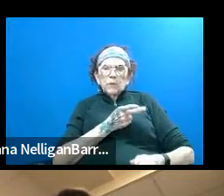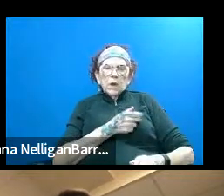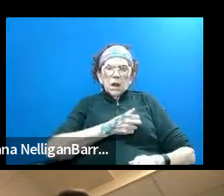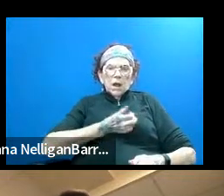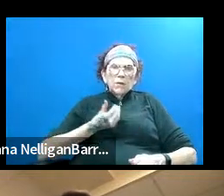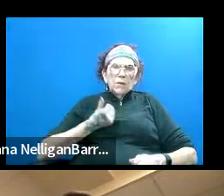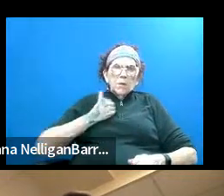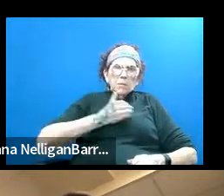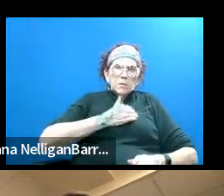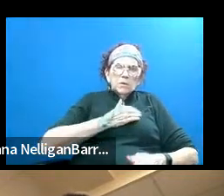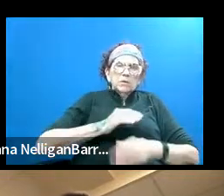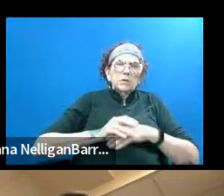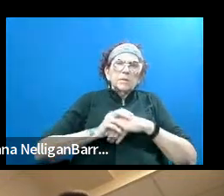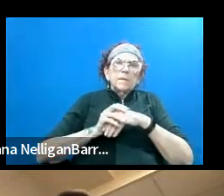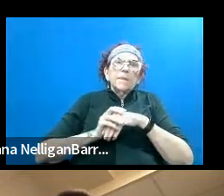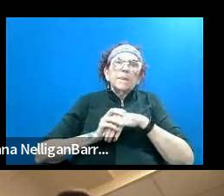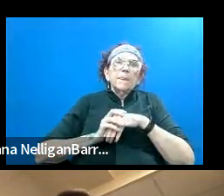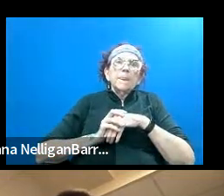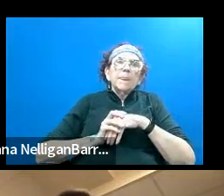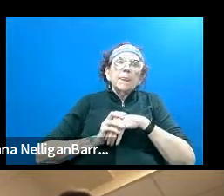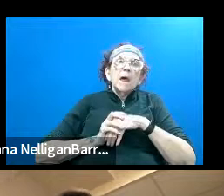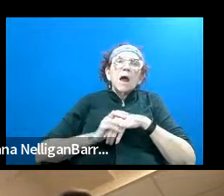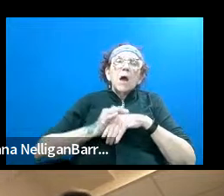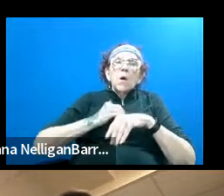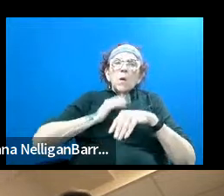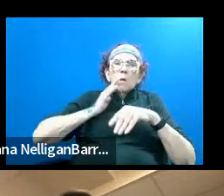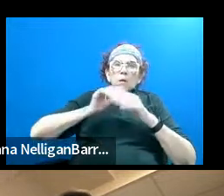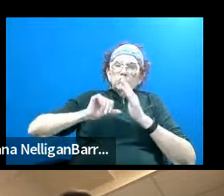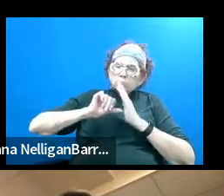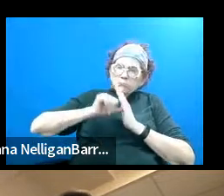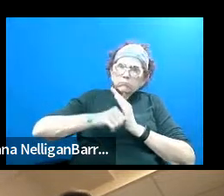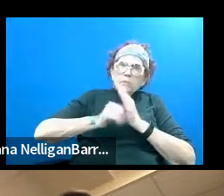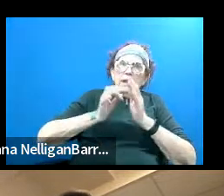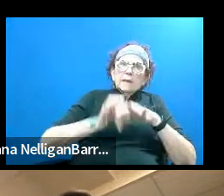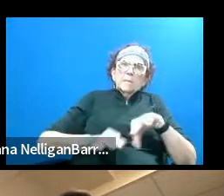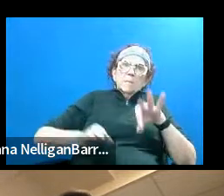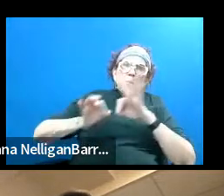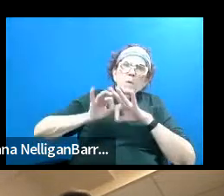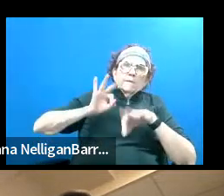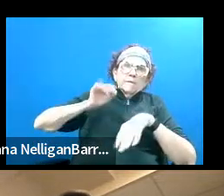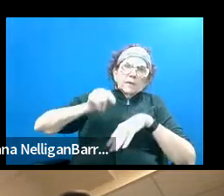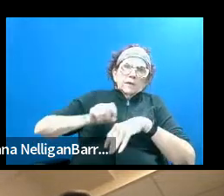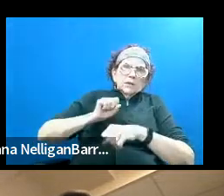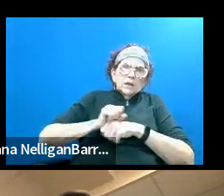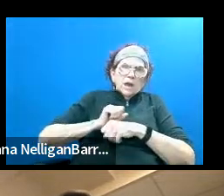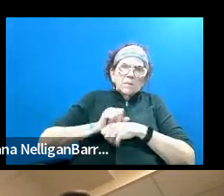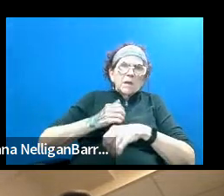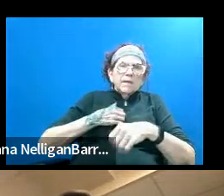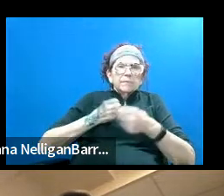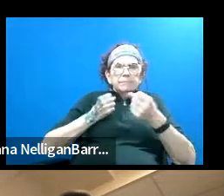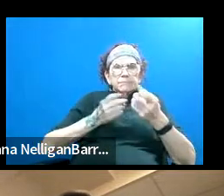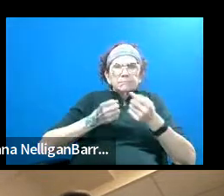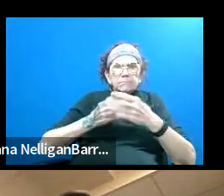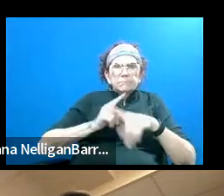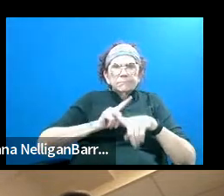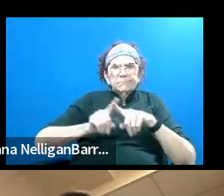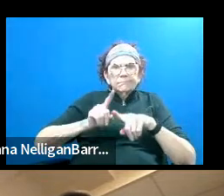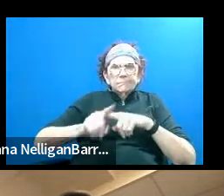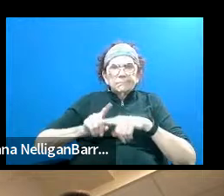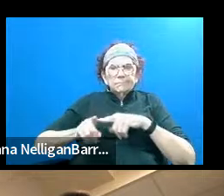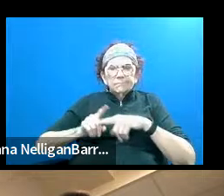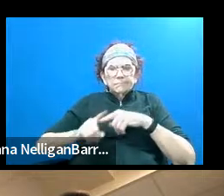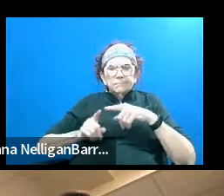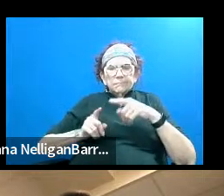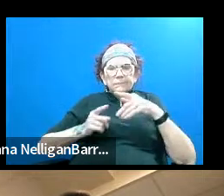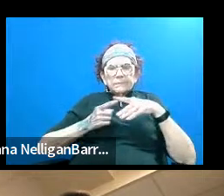how important this is. We got a lot of important initiatives going on, but this is going to be one that encompasses a lot of territory